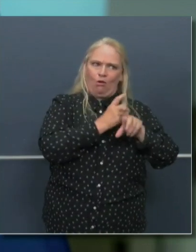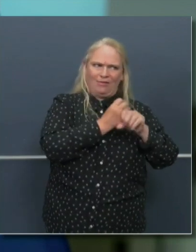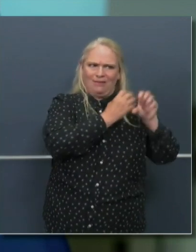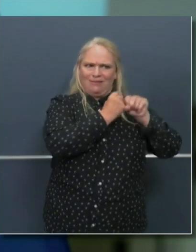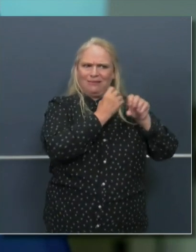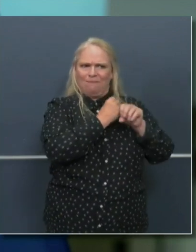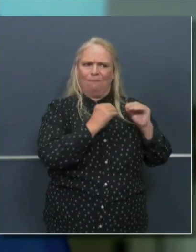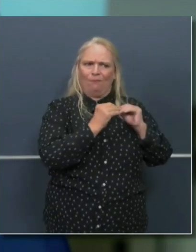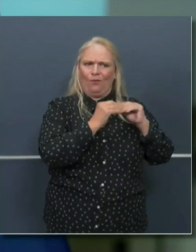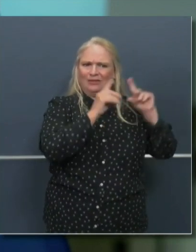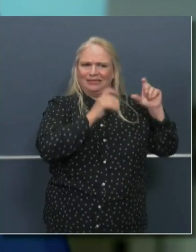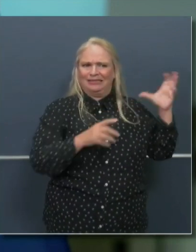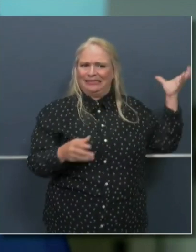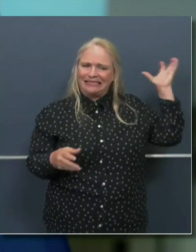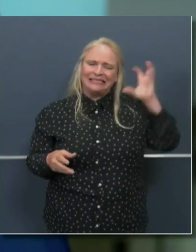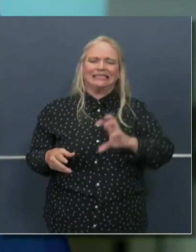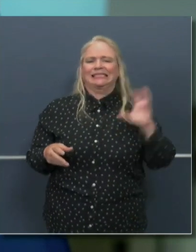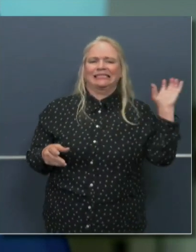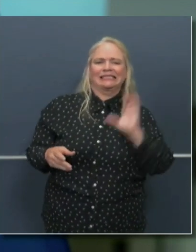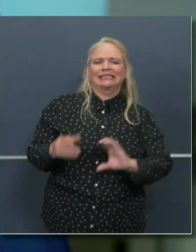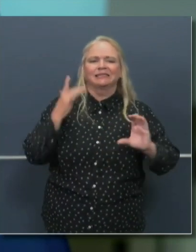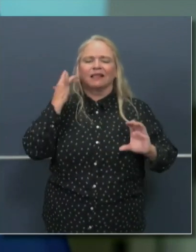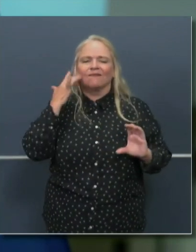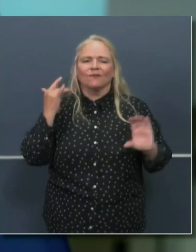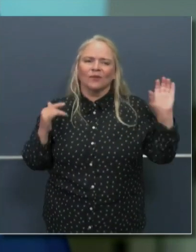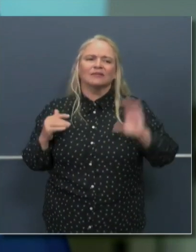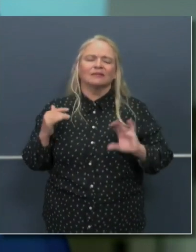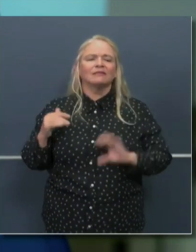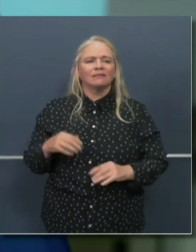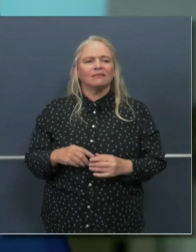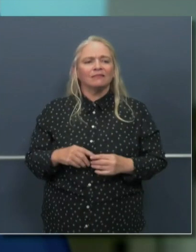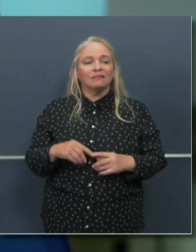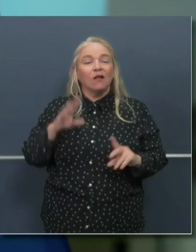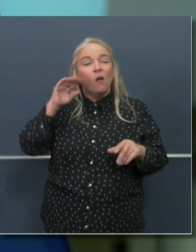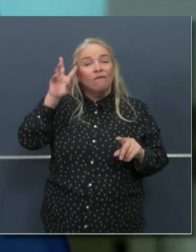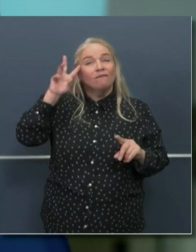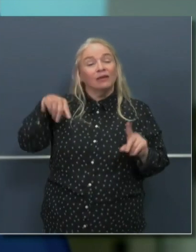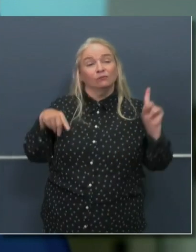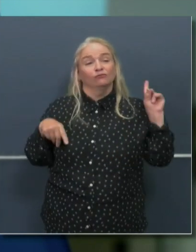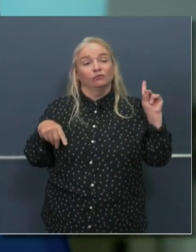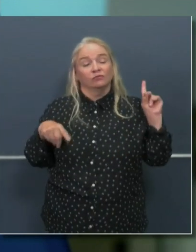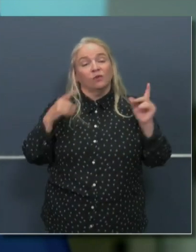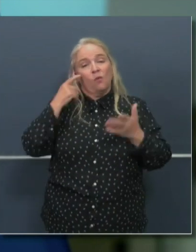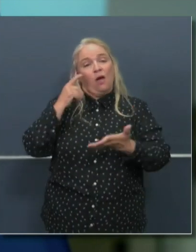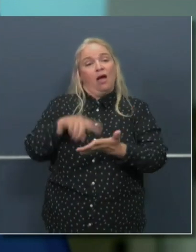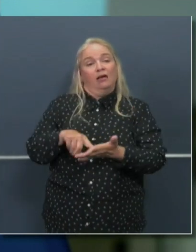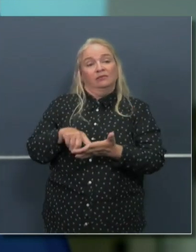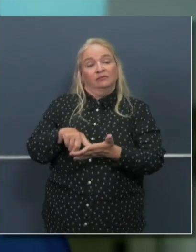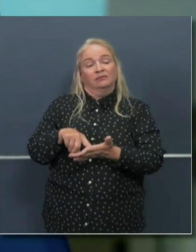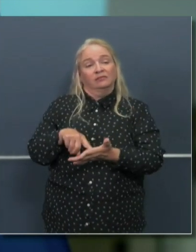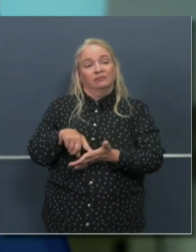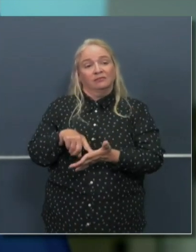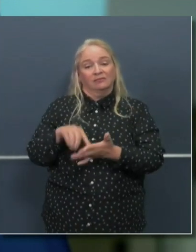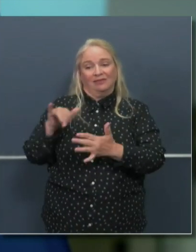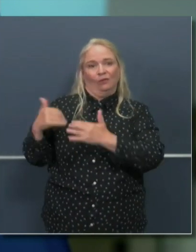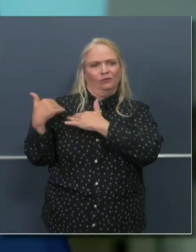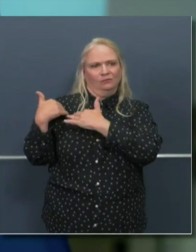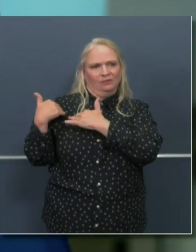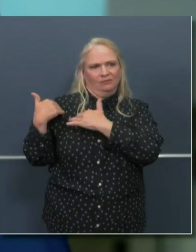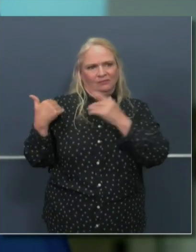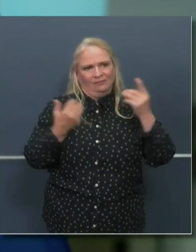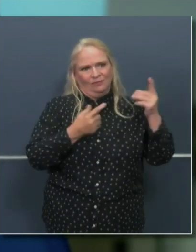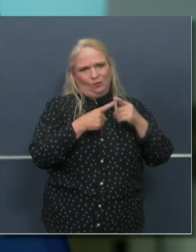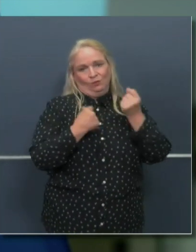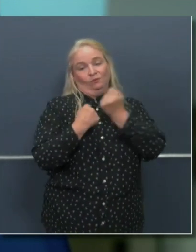kind of response we were hopeful for, including from the Vice President himself, who recognizes the opportunity and responsibility to help support states